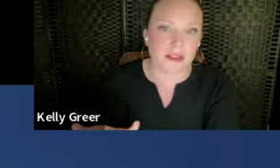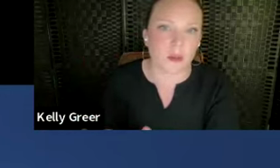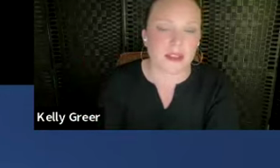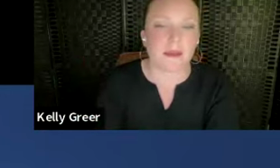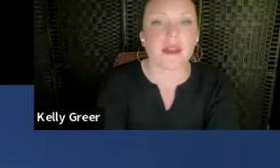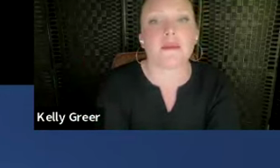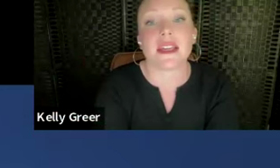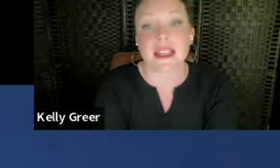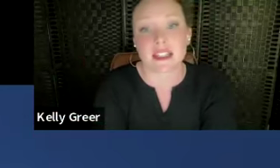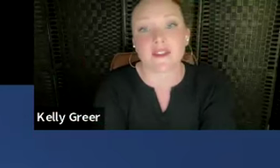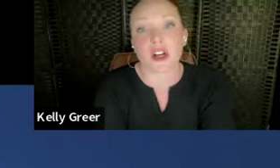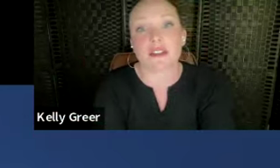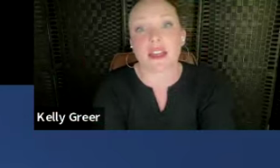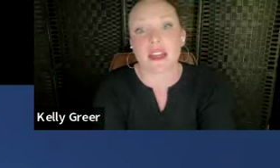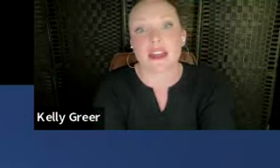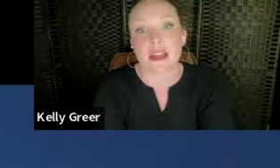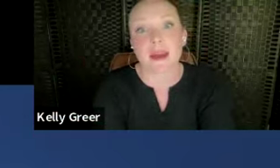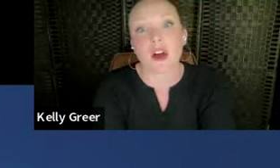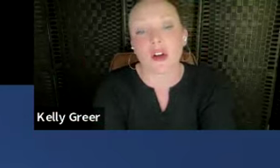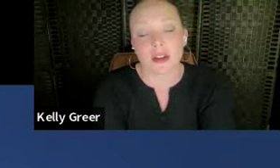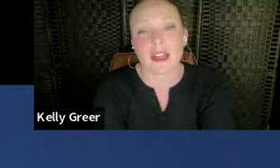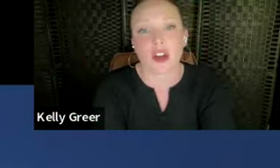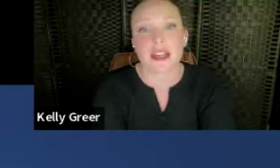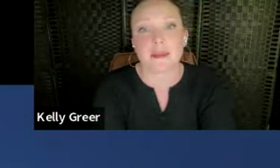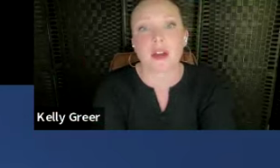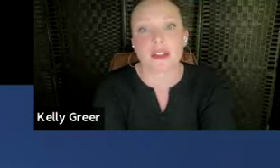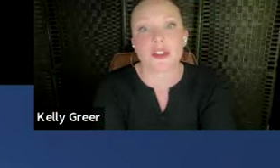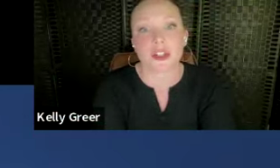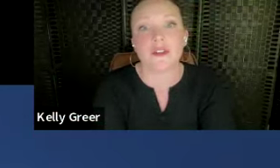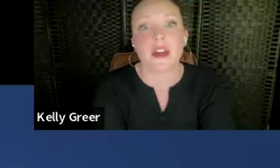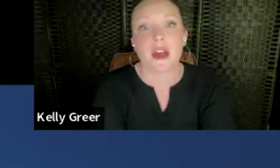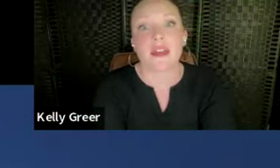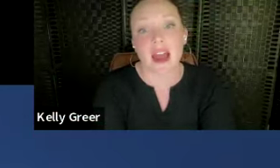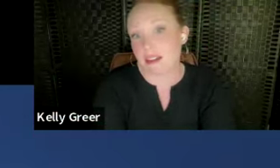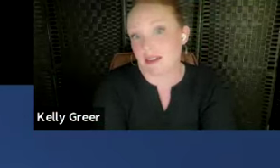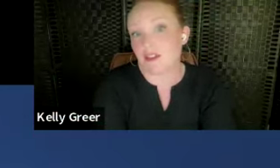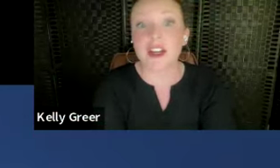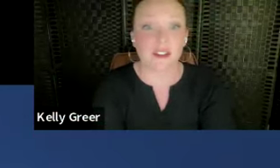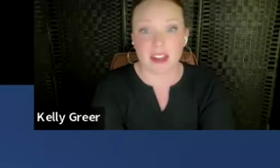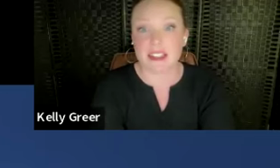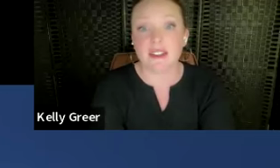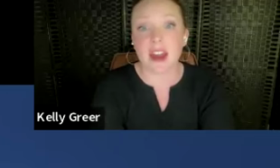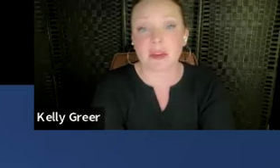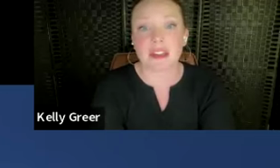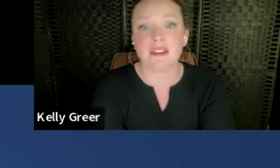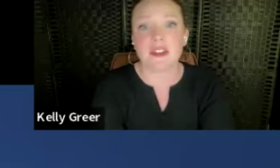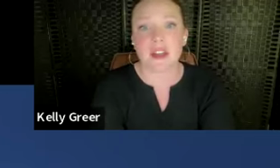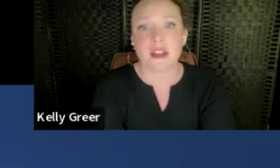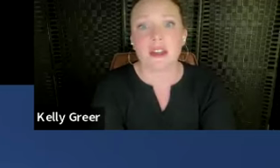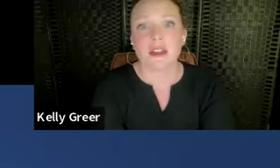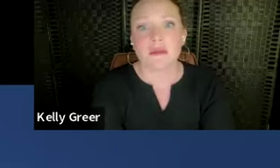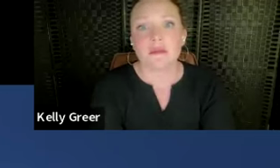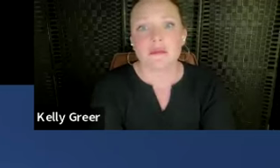It's only once a month. But yes, as far as getting an email, getting on our email listserv, that is very effective, I